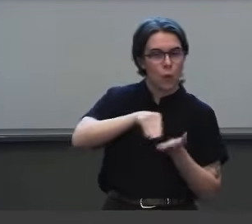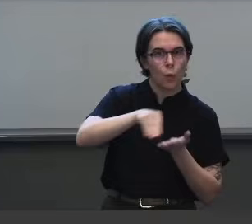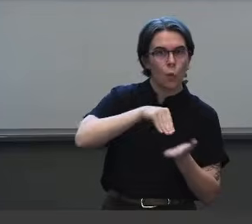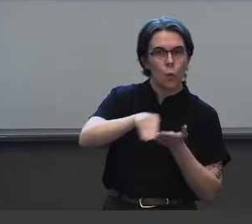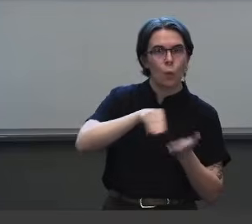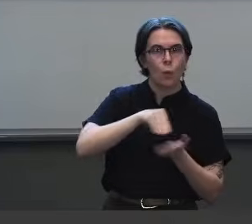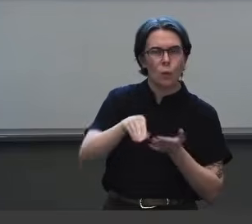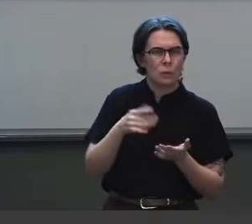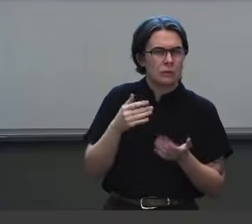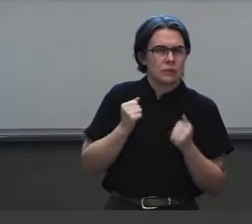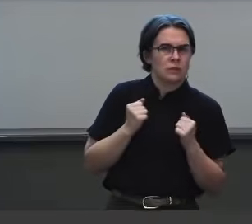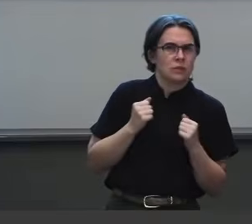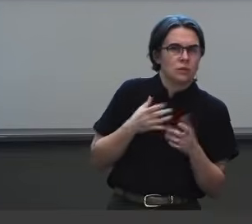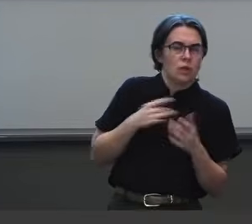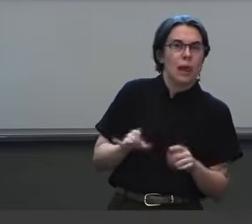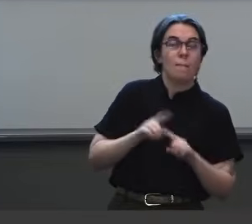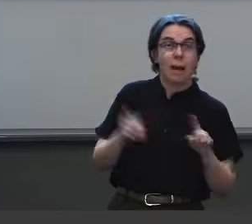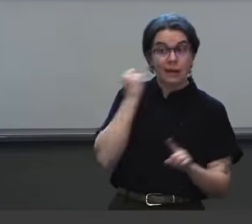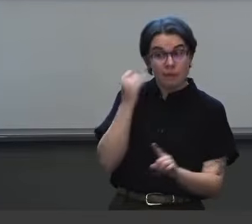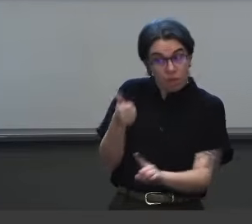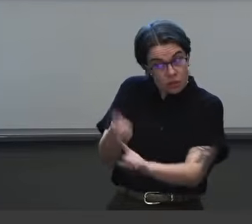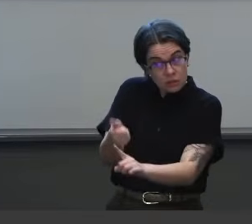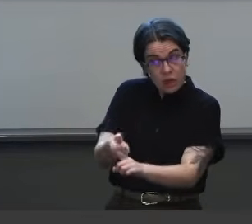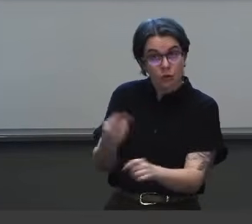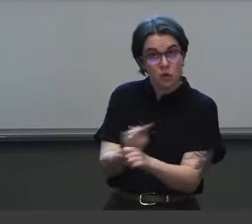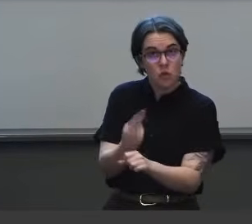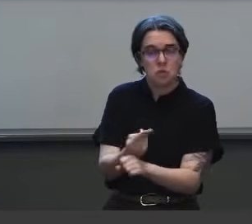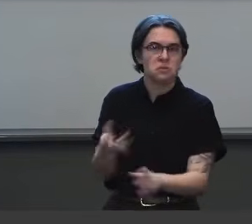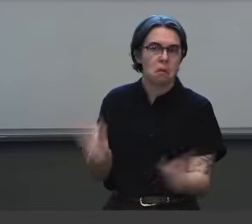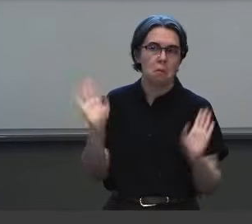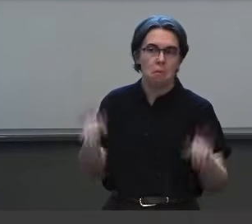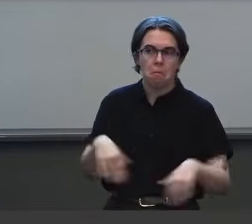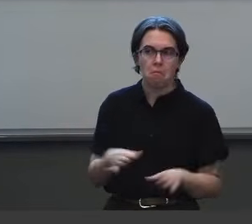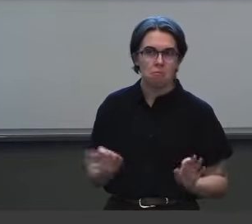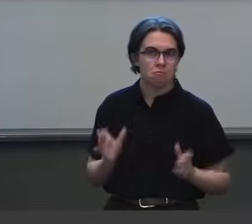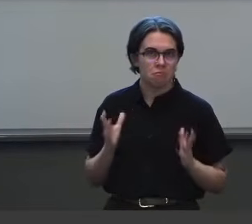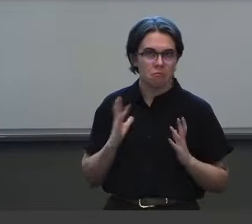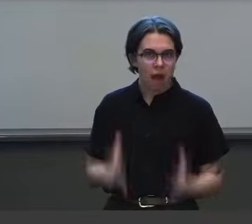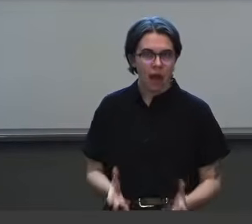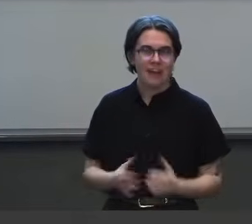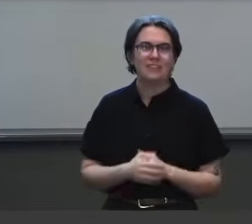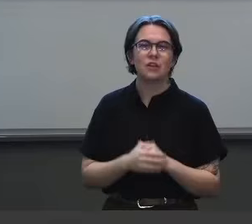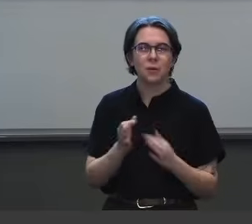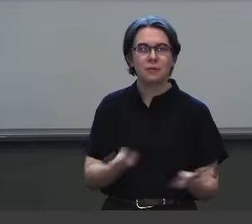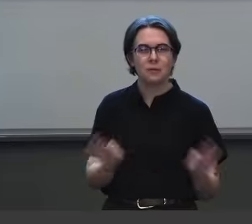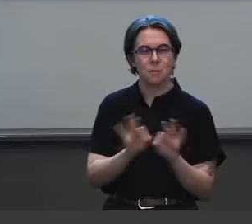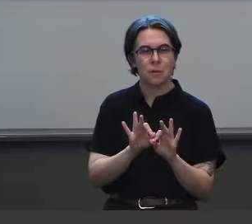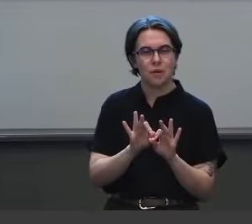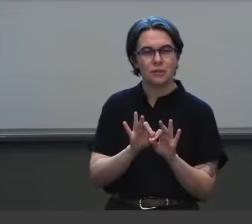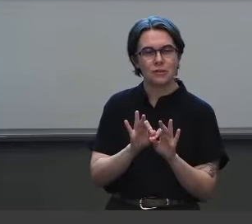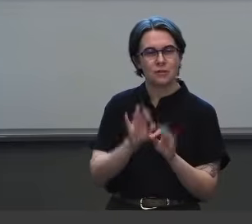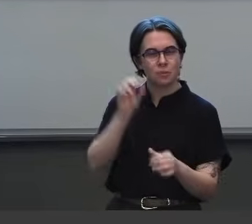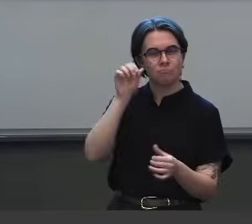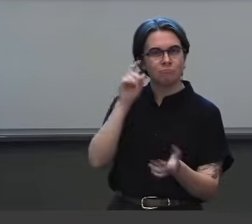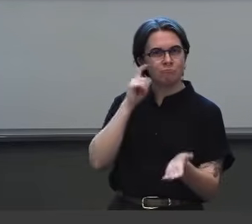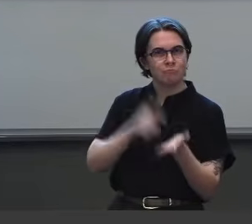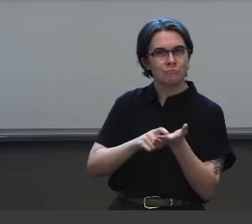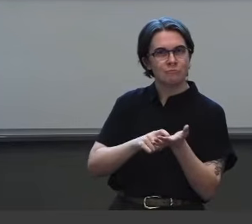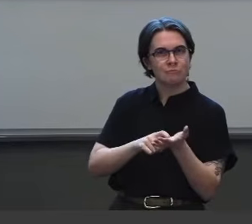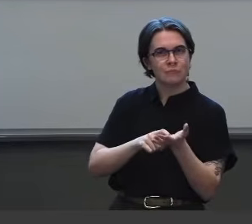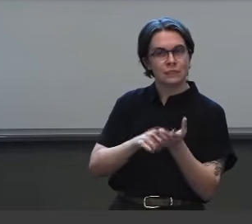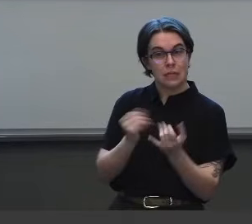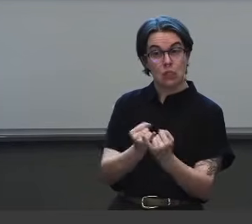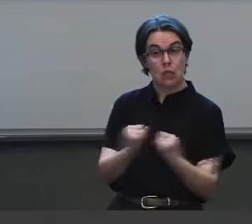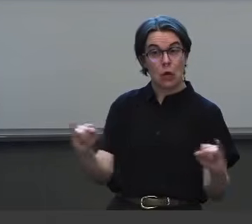it's not a problem, right? So there is some level of autonomy and control that is important to think about as well. That makes it also tricky